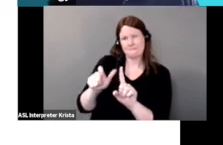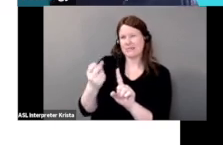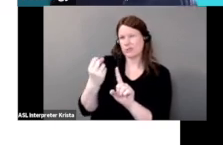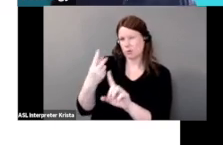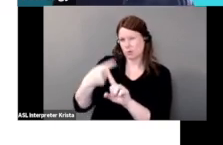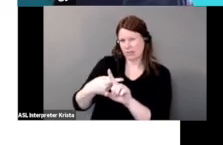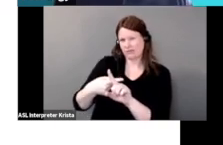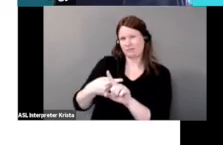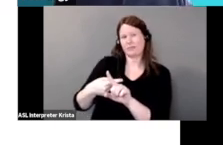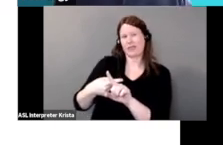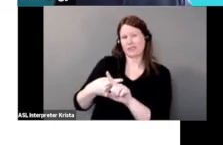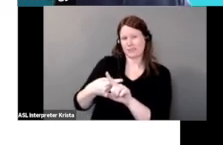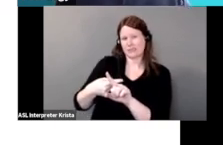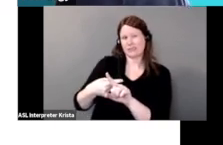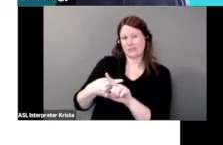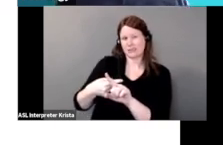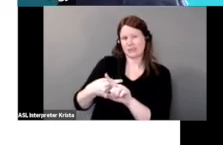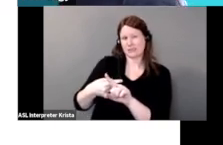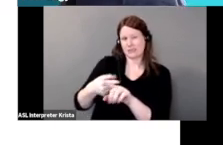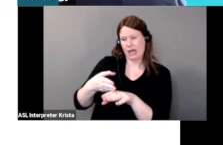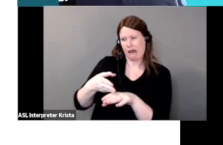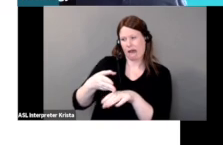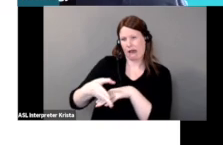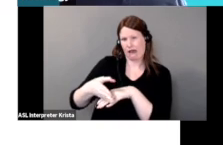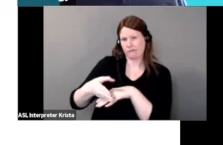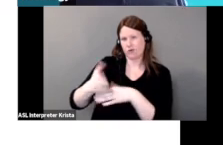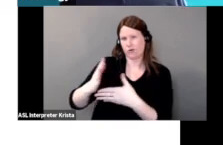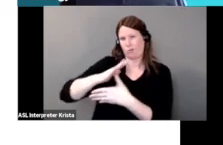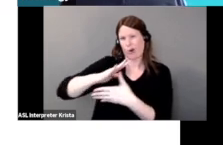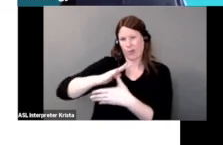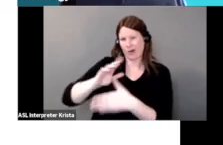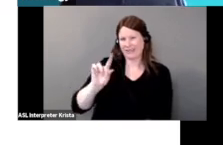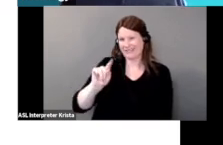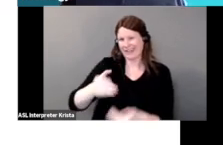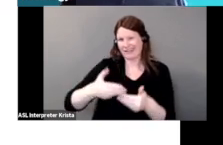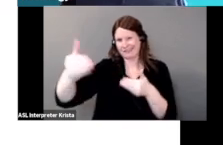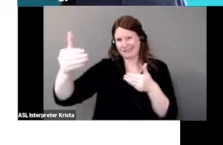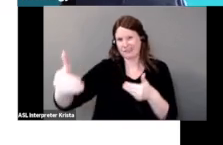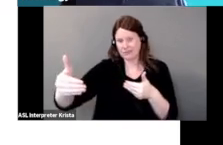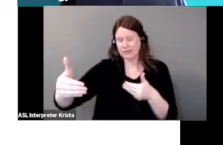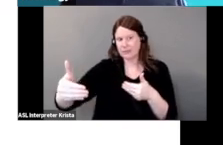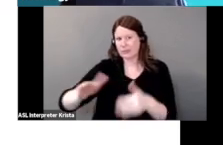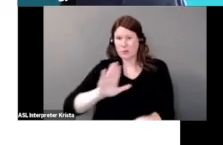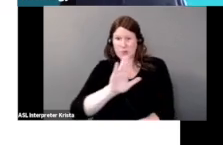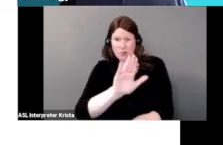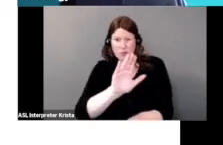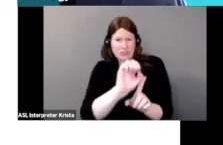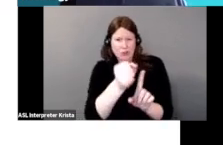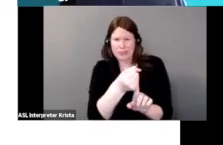date. So not knowing all of the details of the circumstances